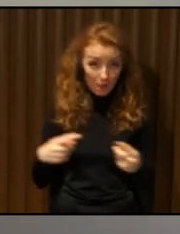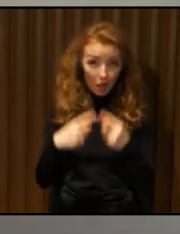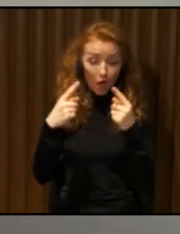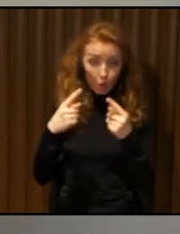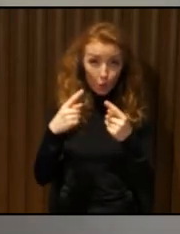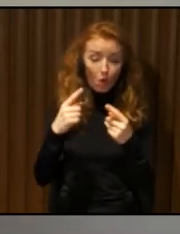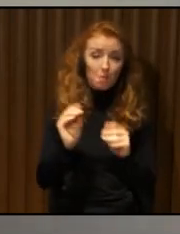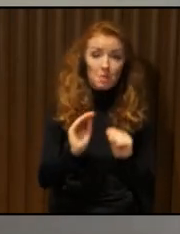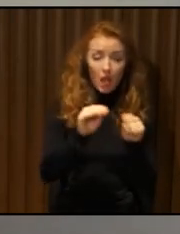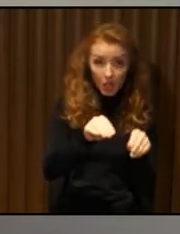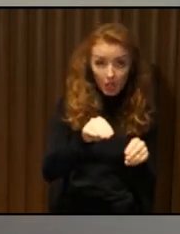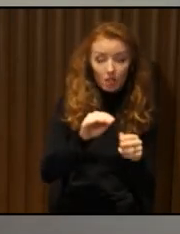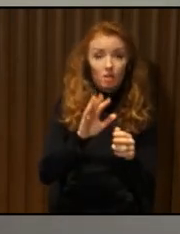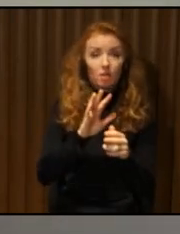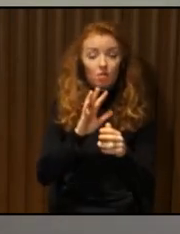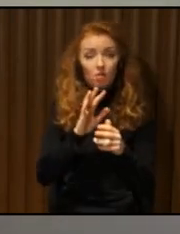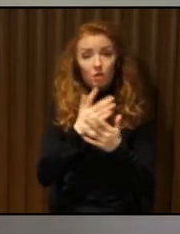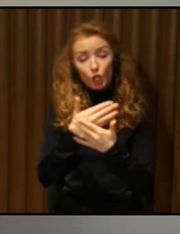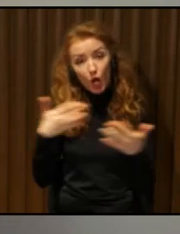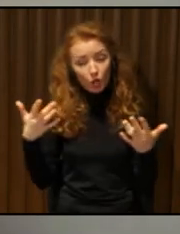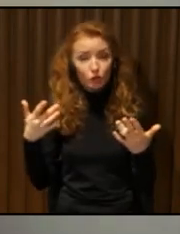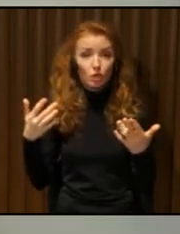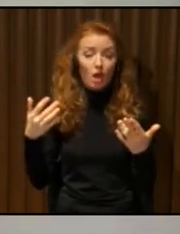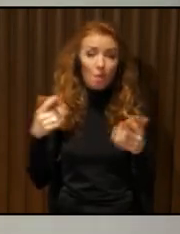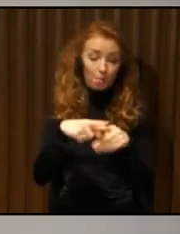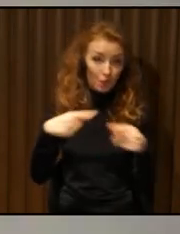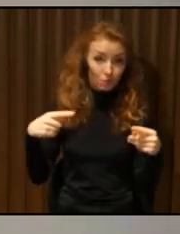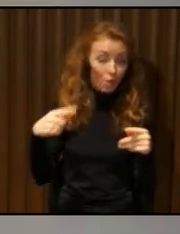charge. So it's a kind of a Christmas gift from the Holy Land.